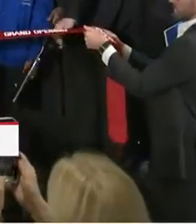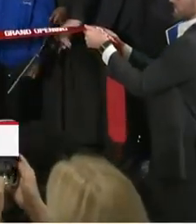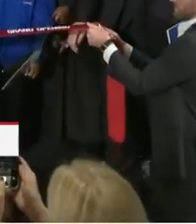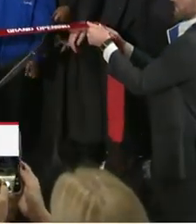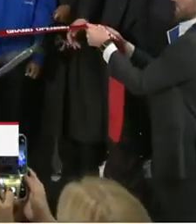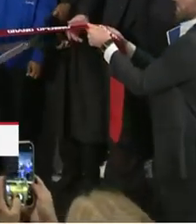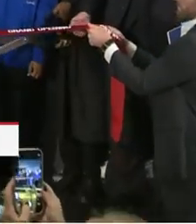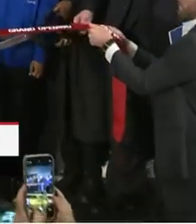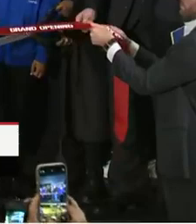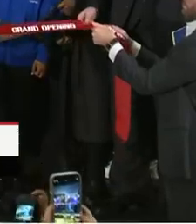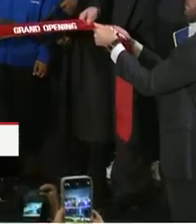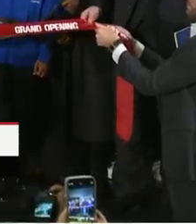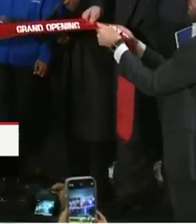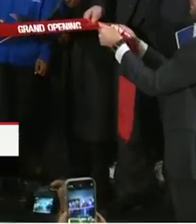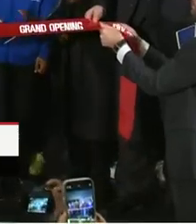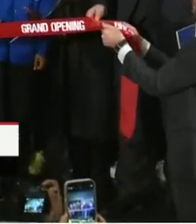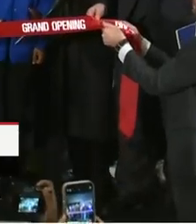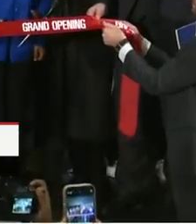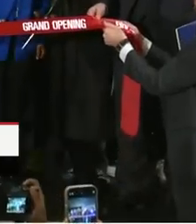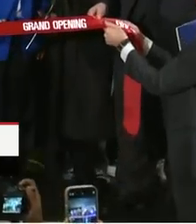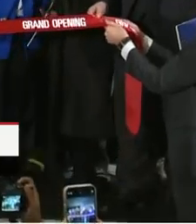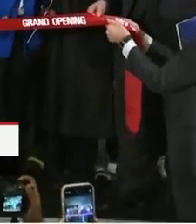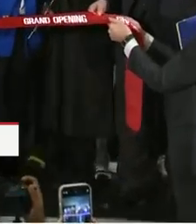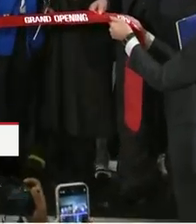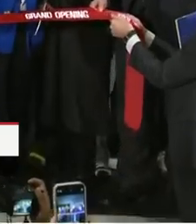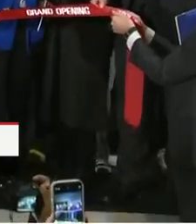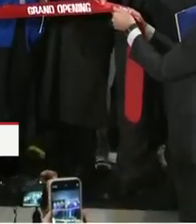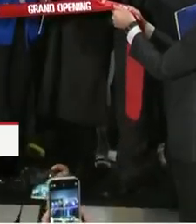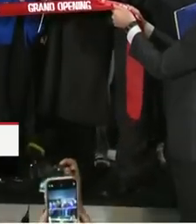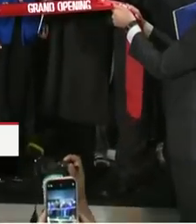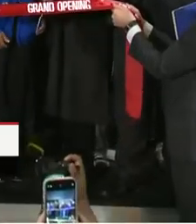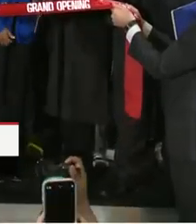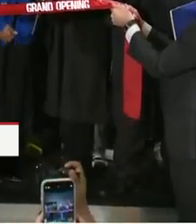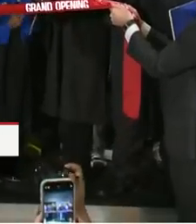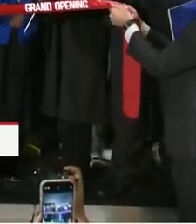In the green. Miss, you gotta come down. Can you scoot down a little?